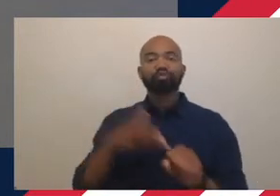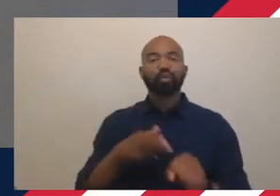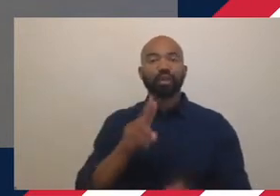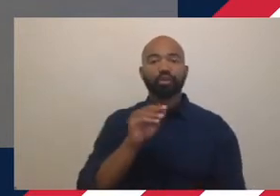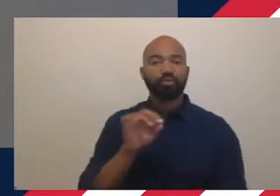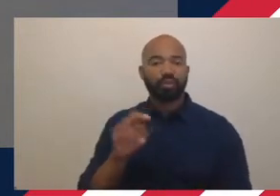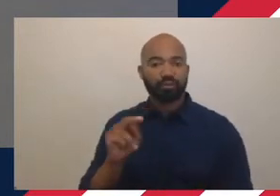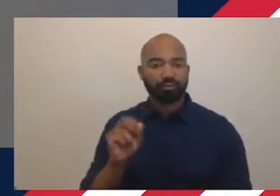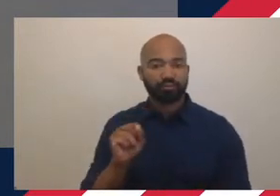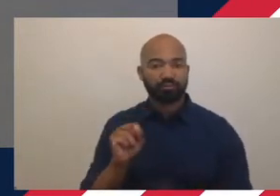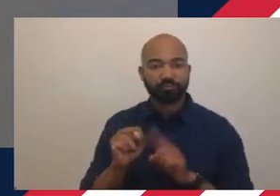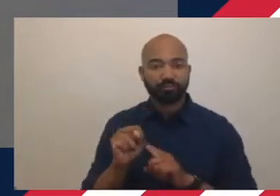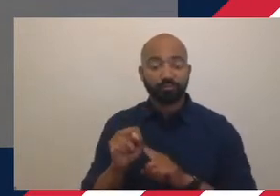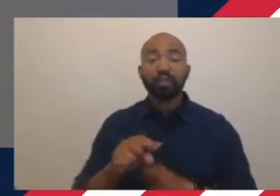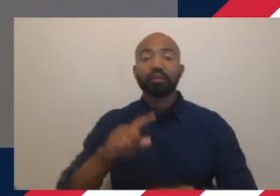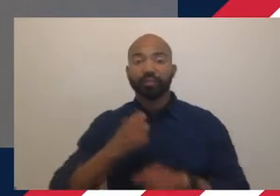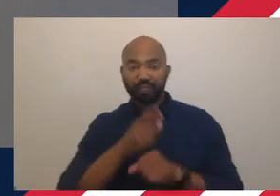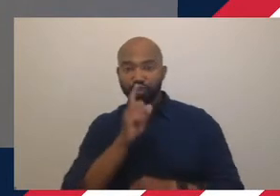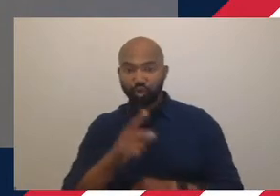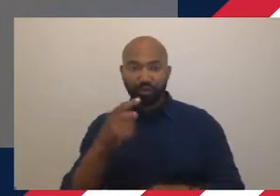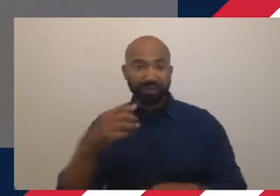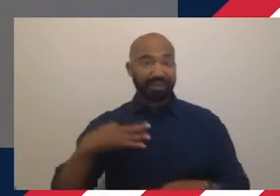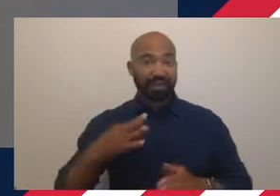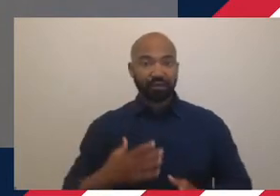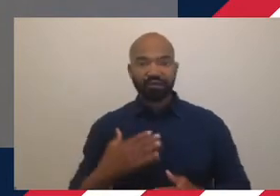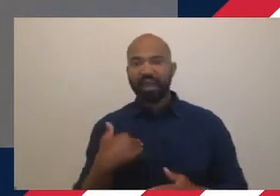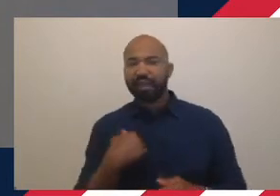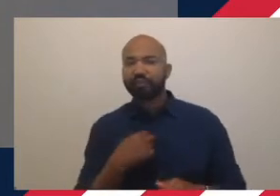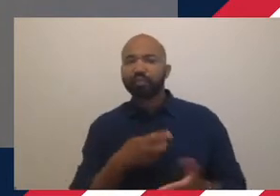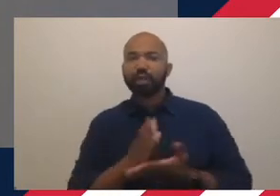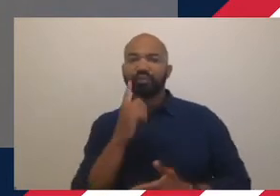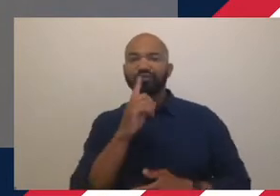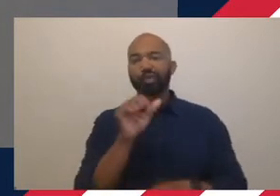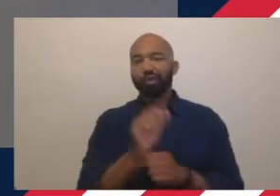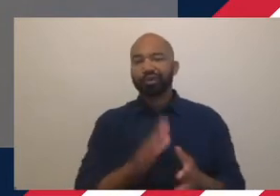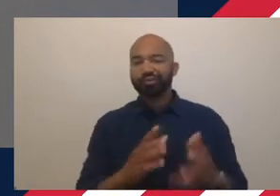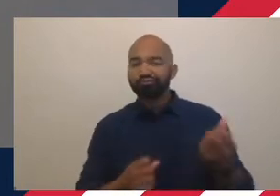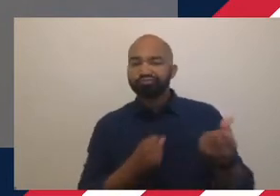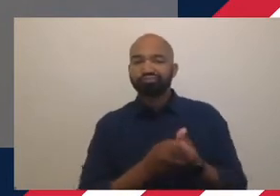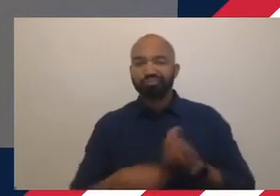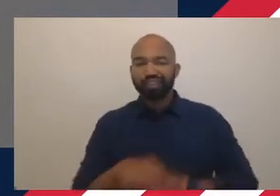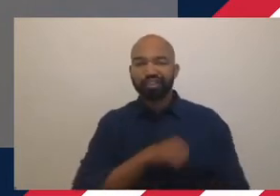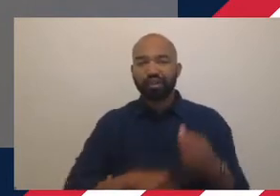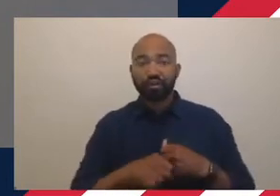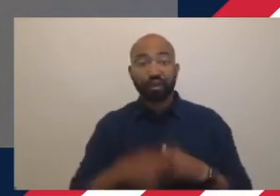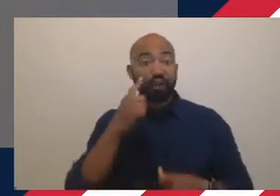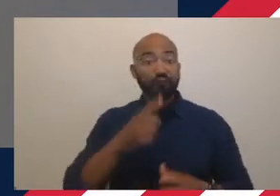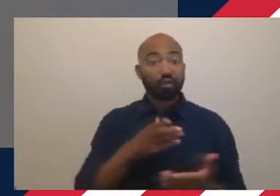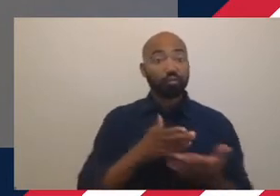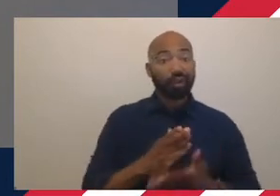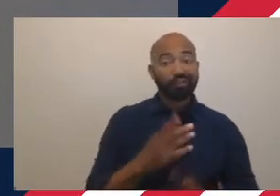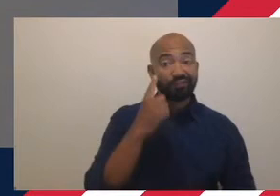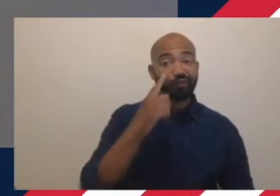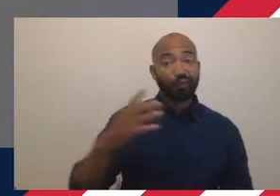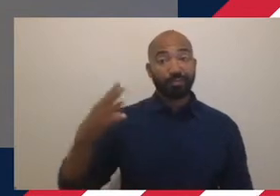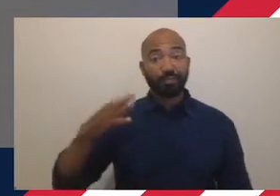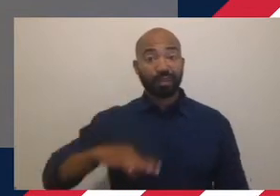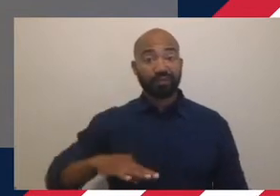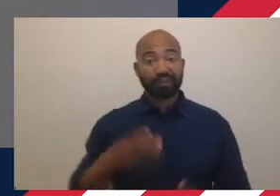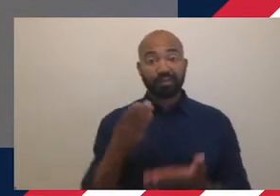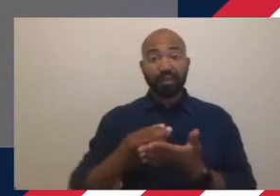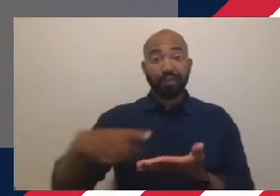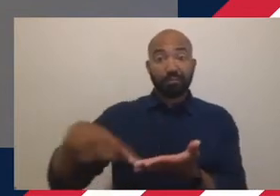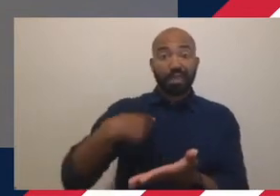support the rights of workers to stand together for the better wages and benefits that they've earned and they deserve. With